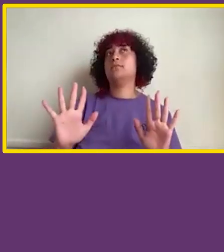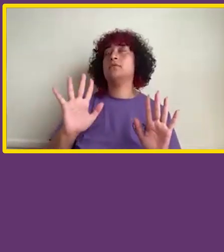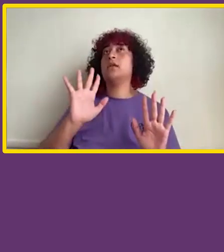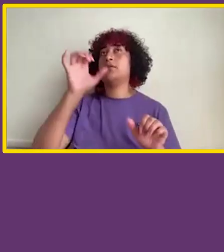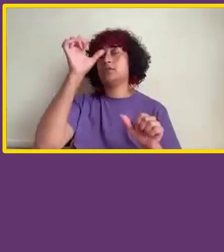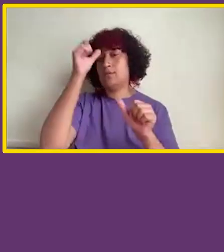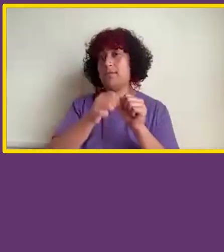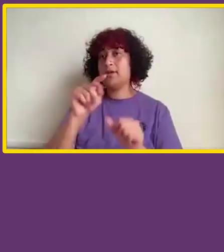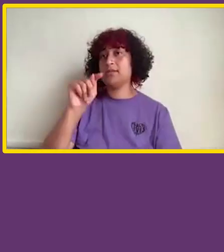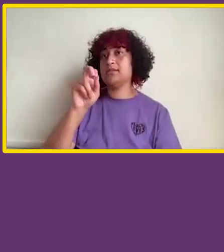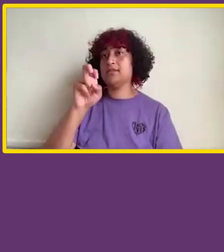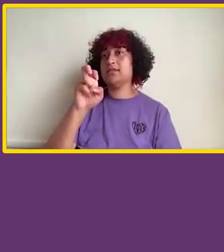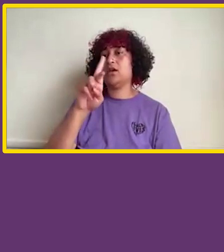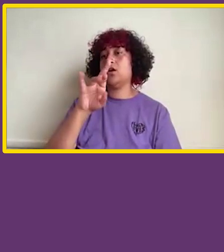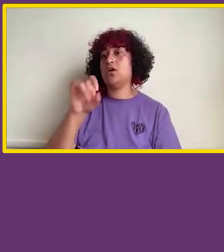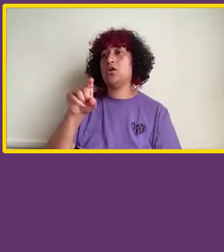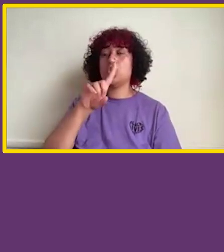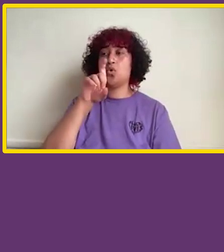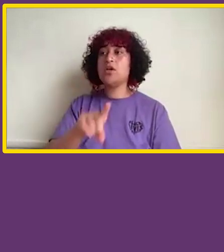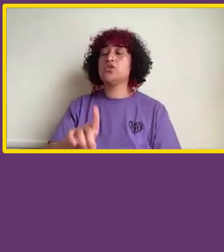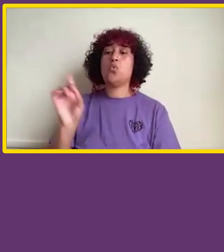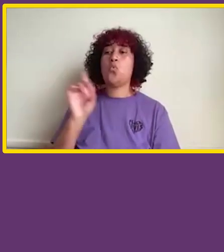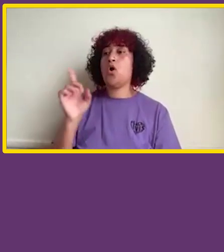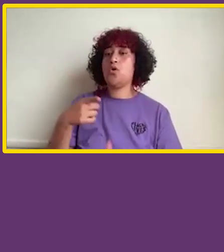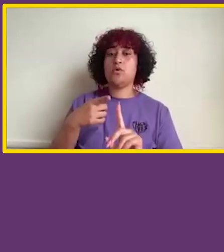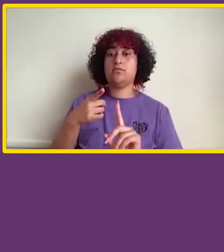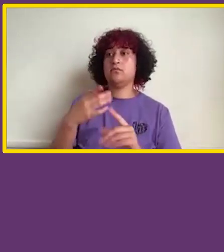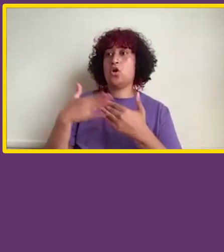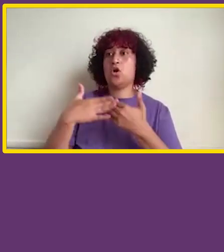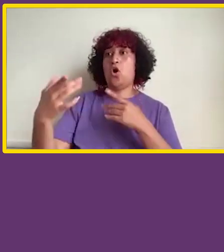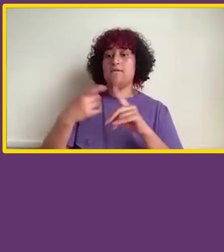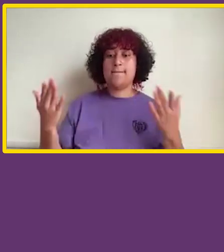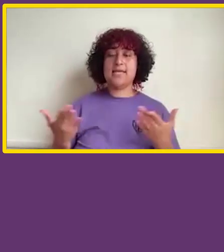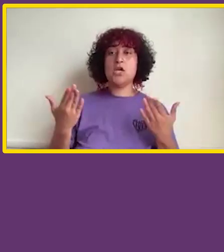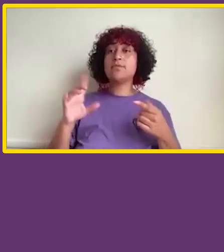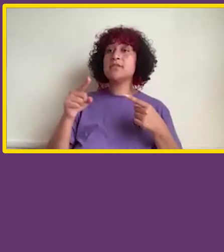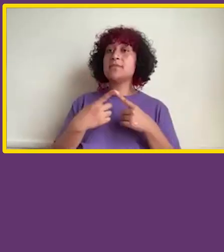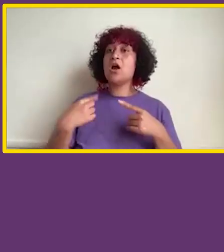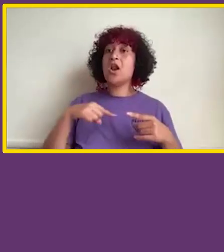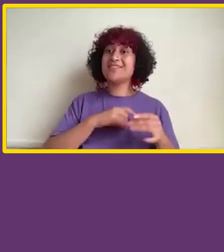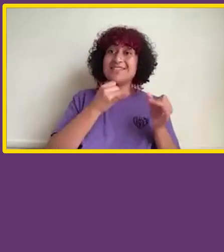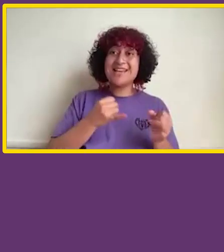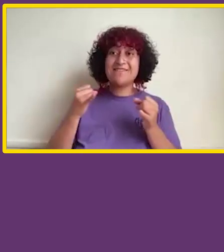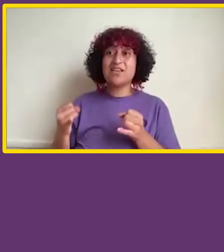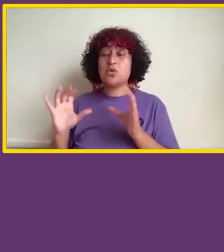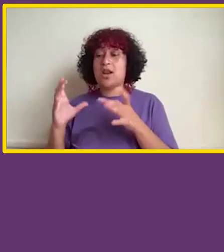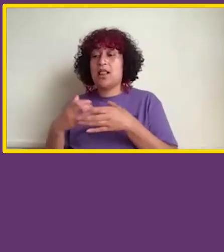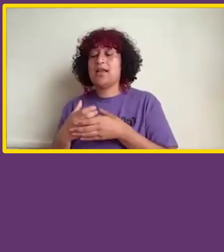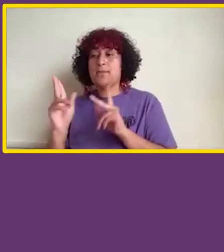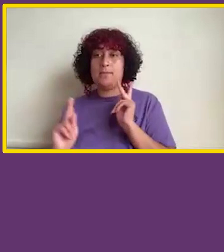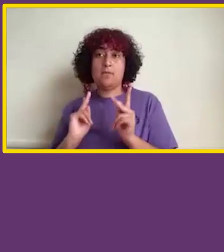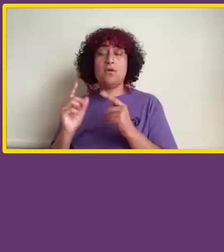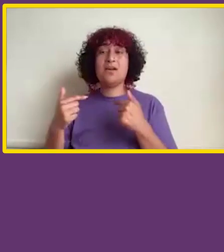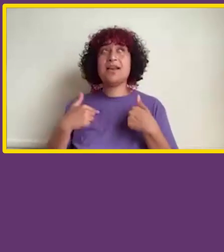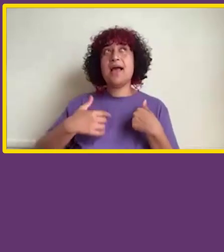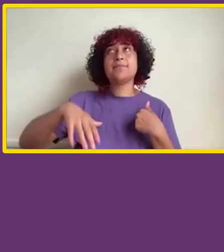your question, where do we go from here? And I think it's about us as individuals and as collective people. And I'm